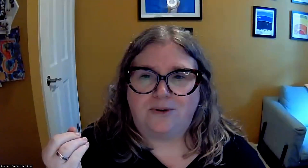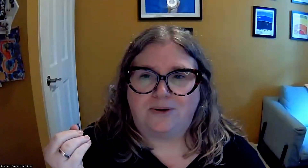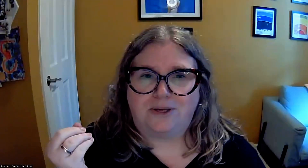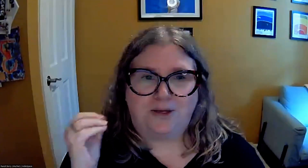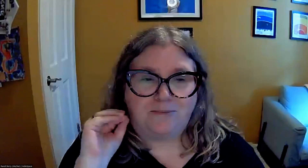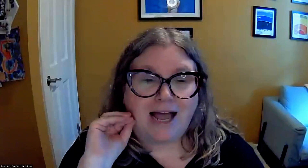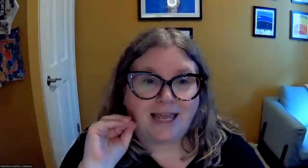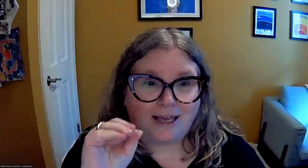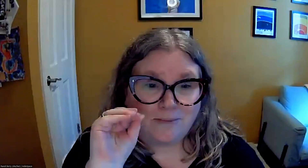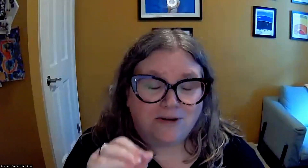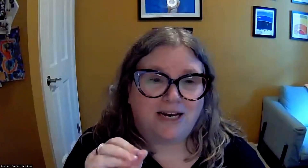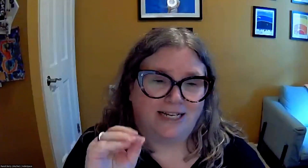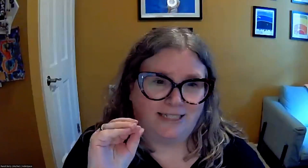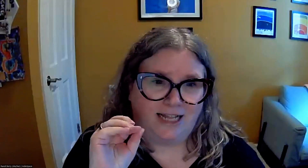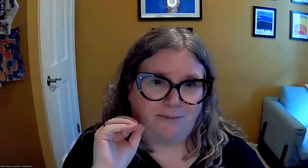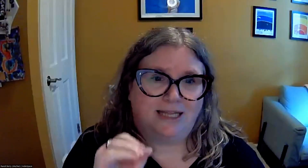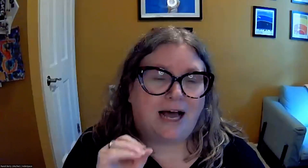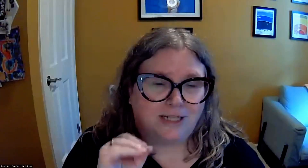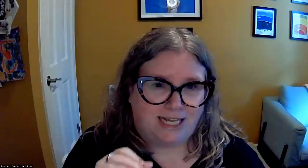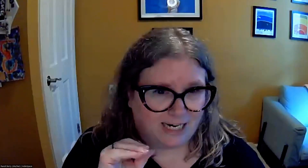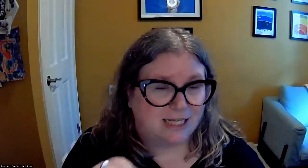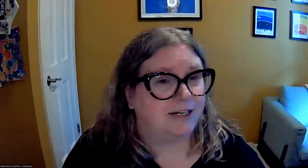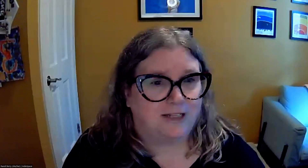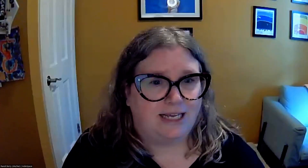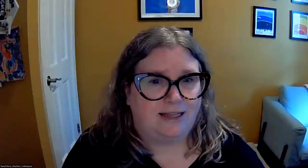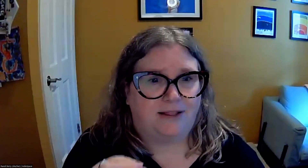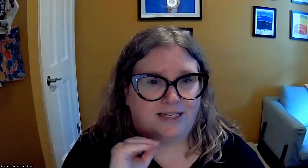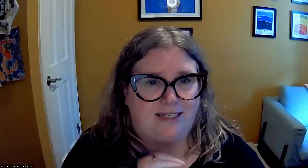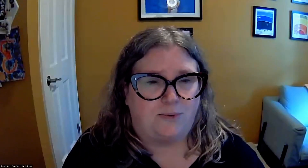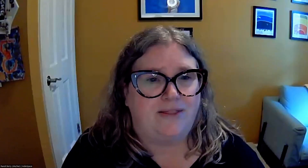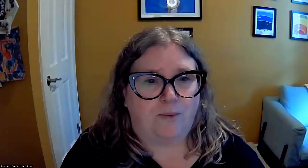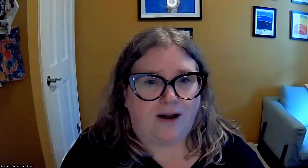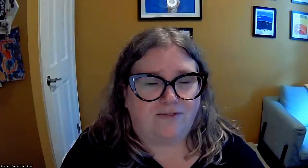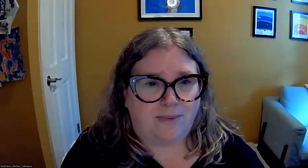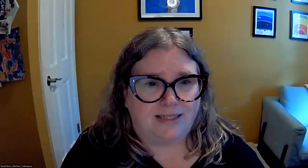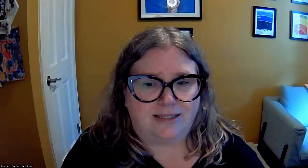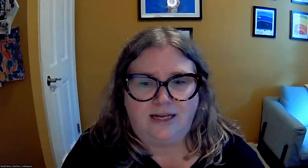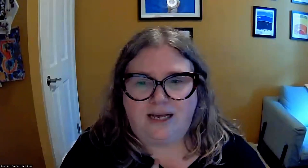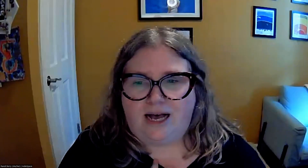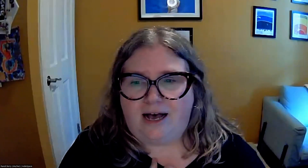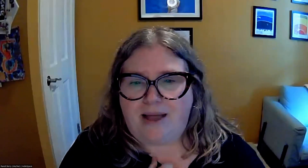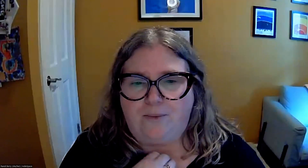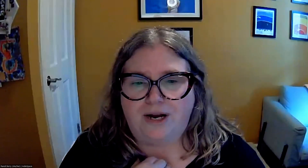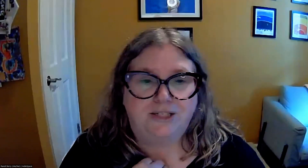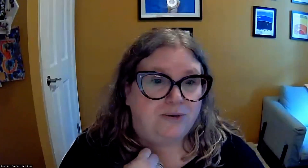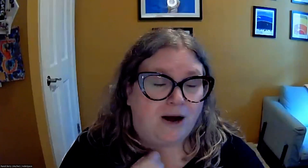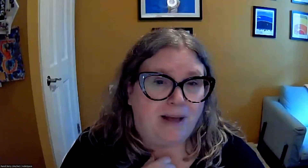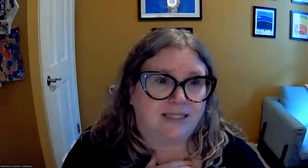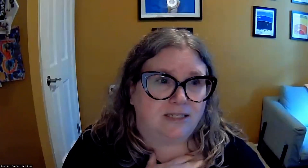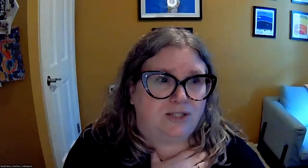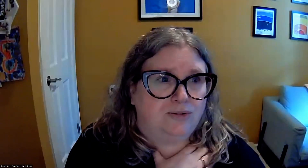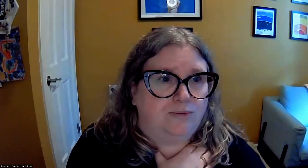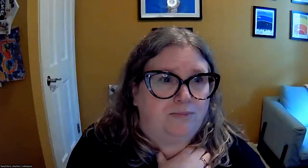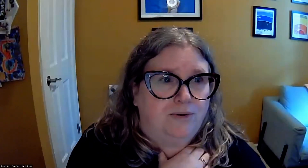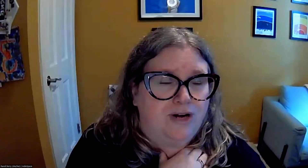So my community is telling me loudly and clearly that this is what they want from us. And we're gonna do our